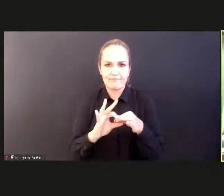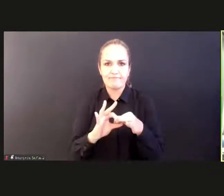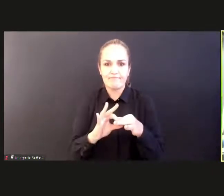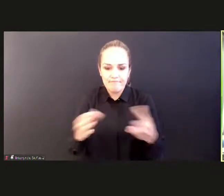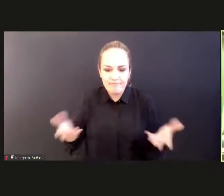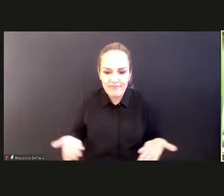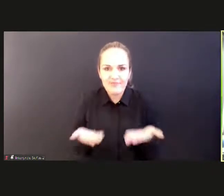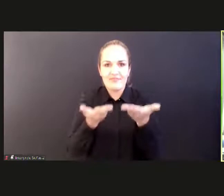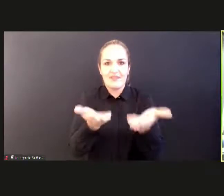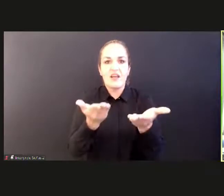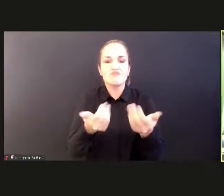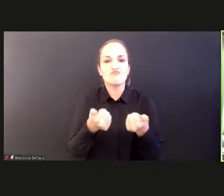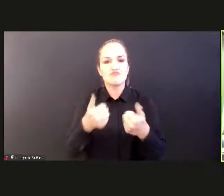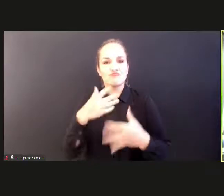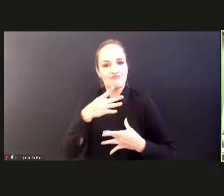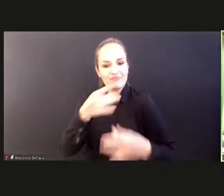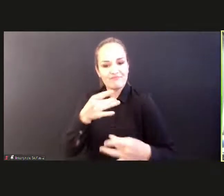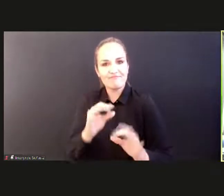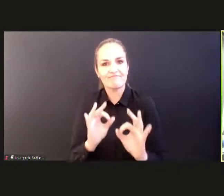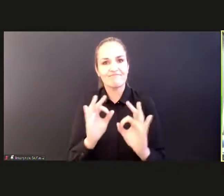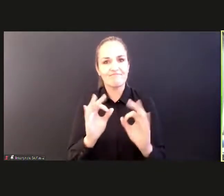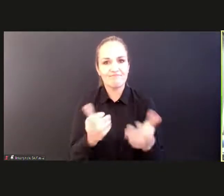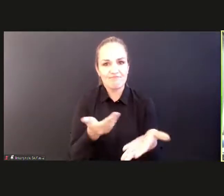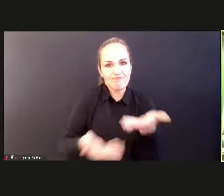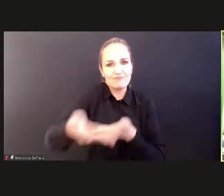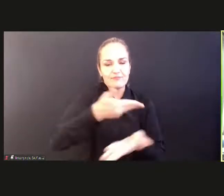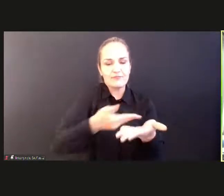and national supportive of modern services.